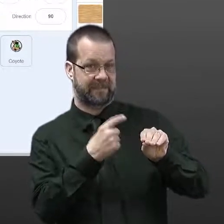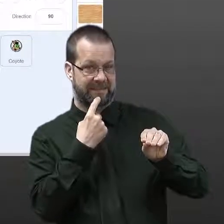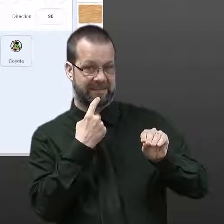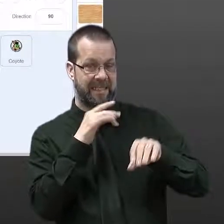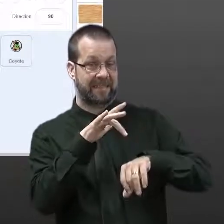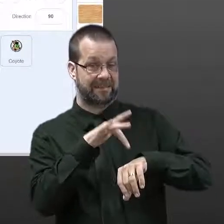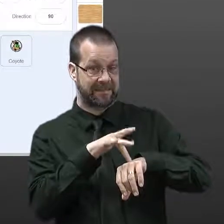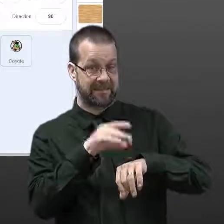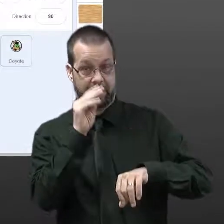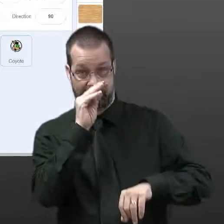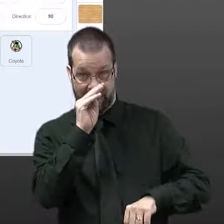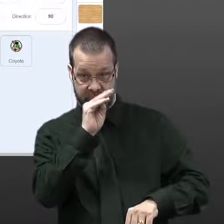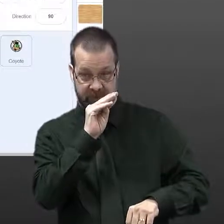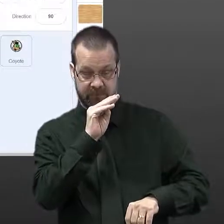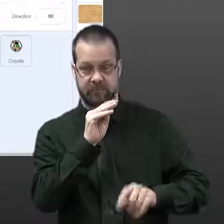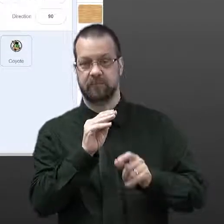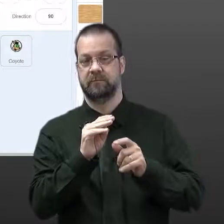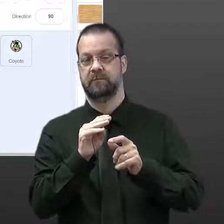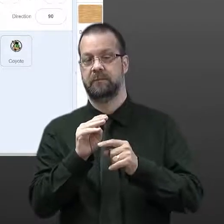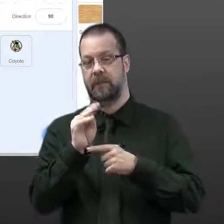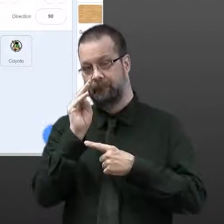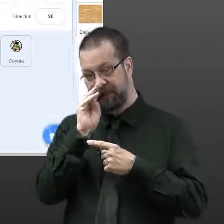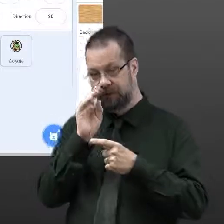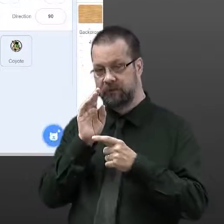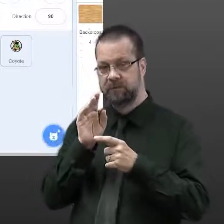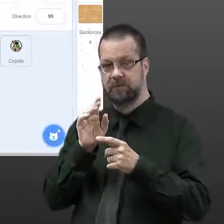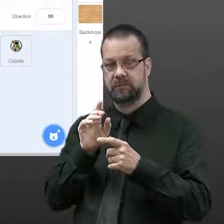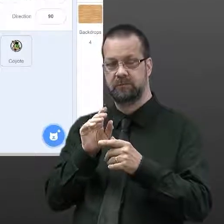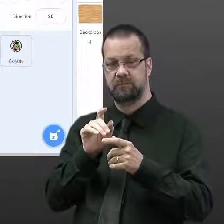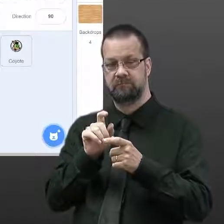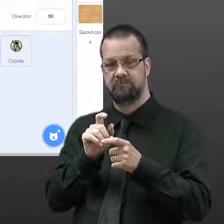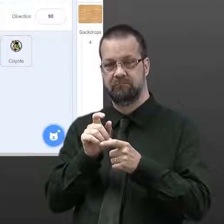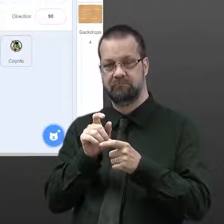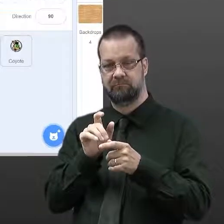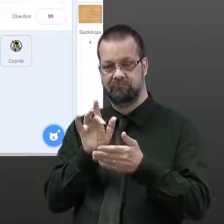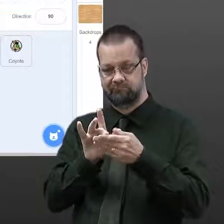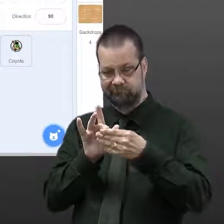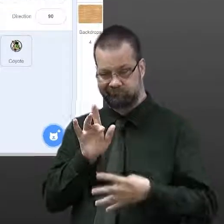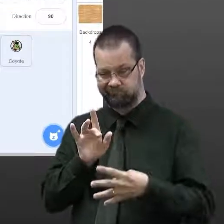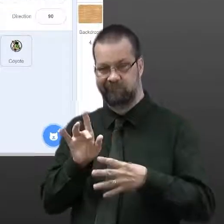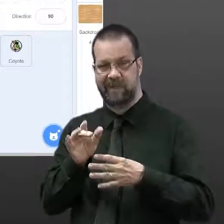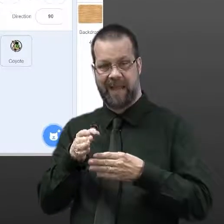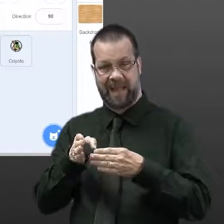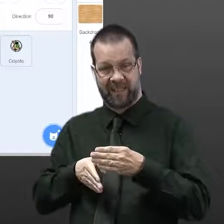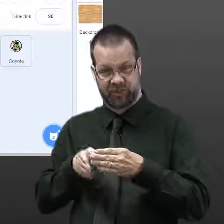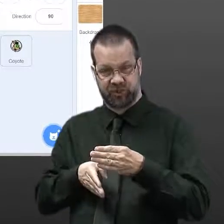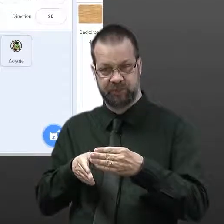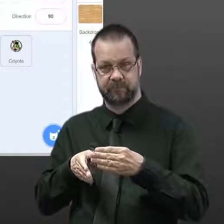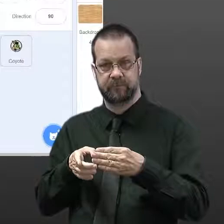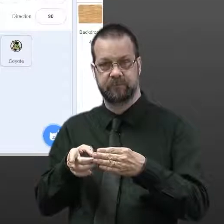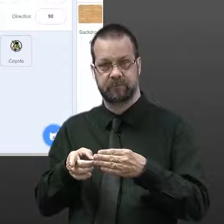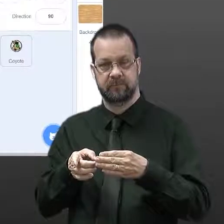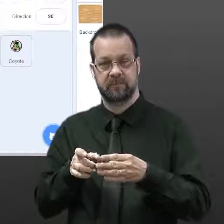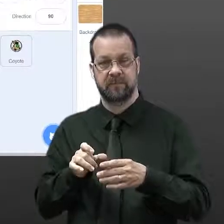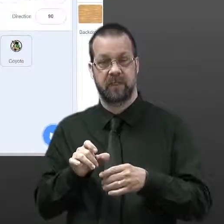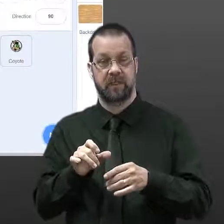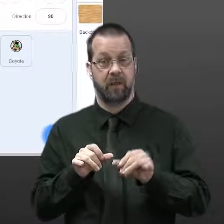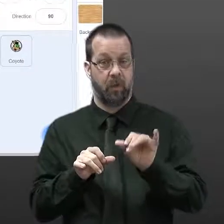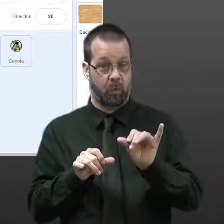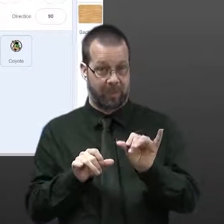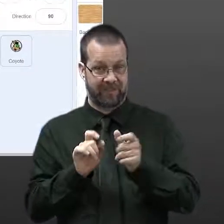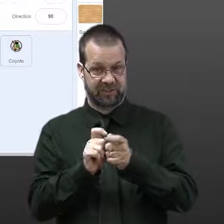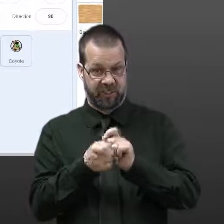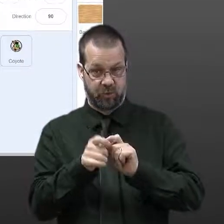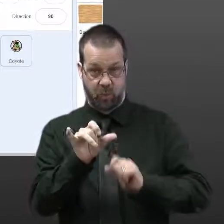touching mouse pointer again, but this time we're going to choose edge. we are going to change